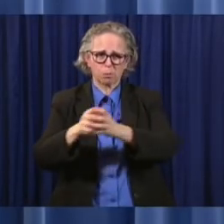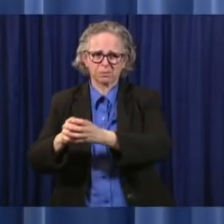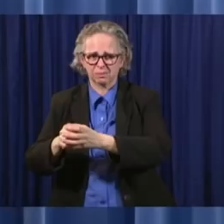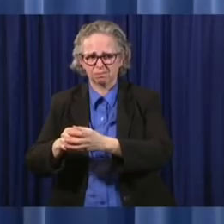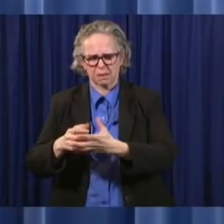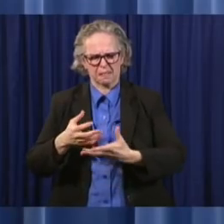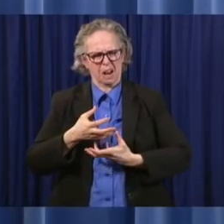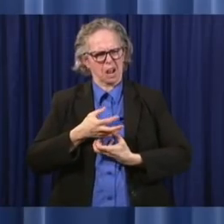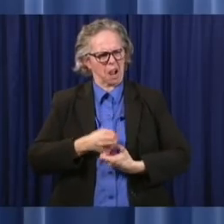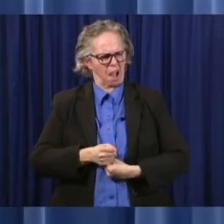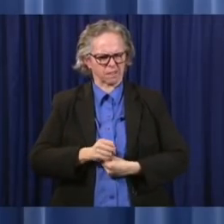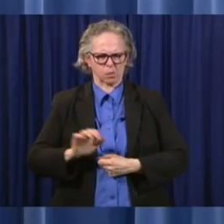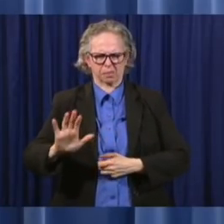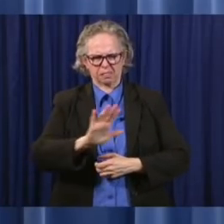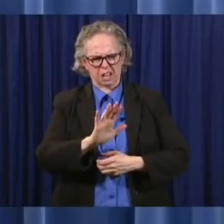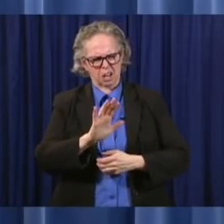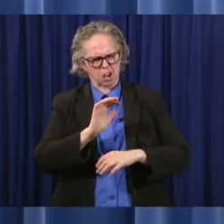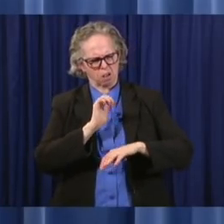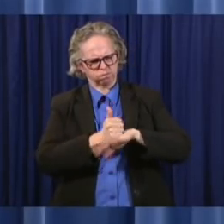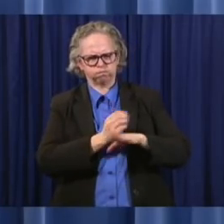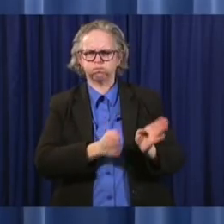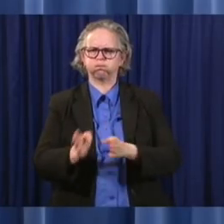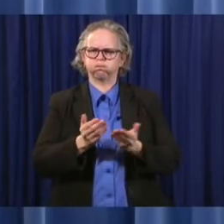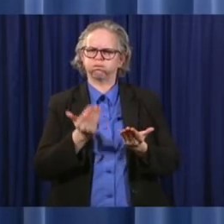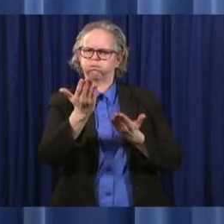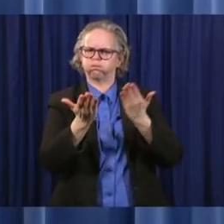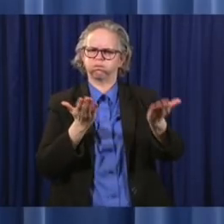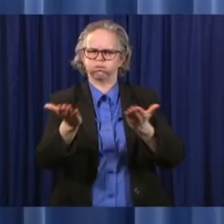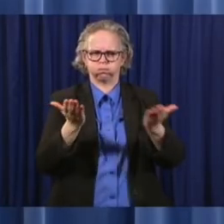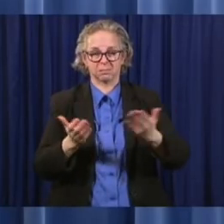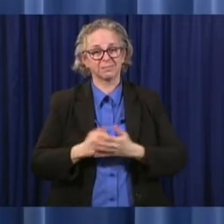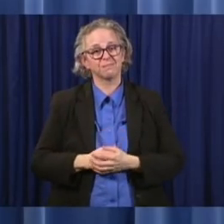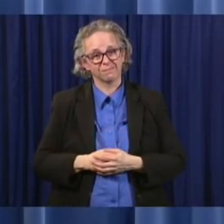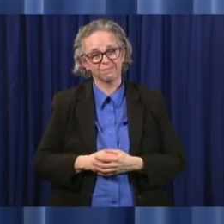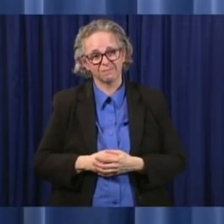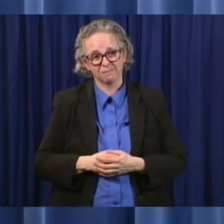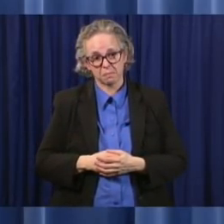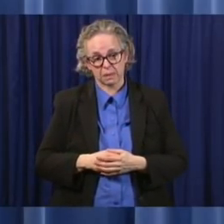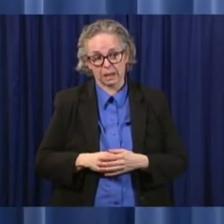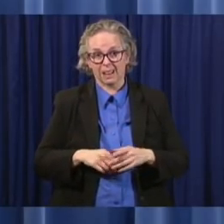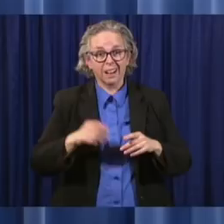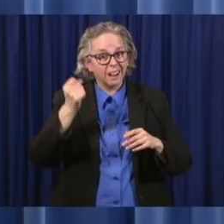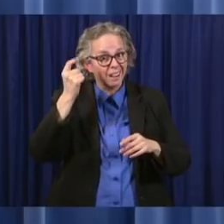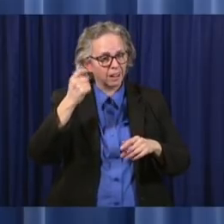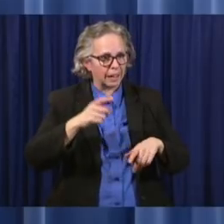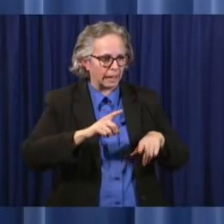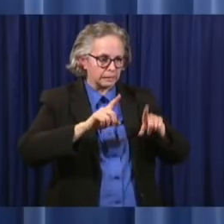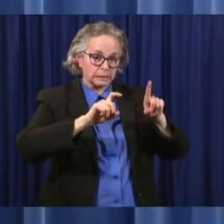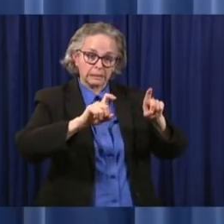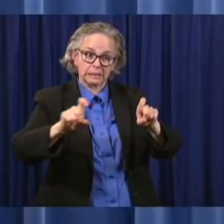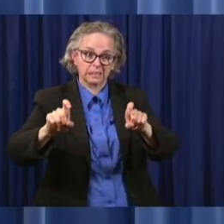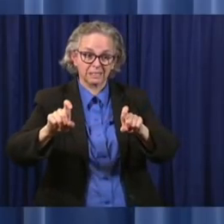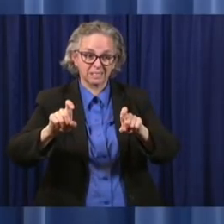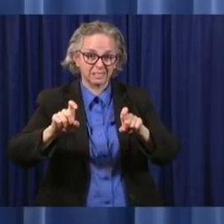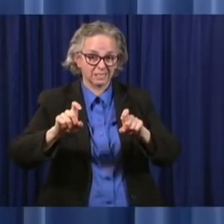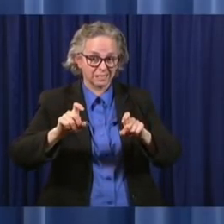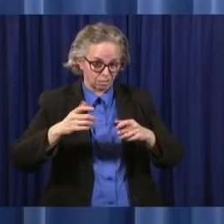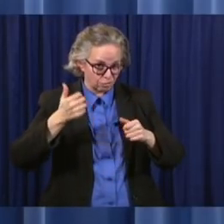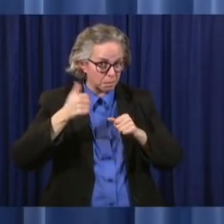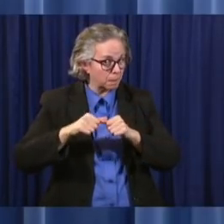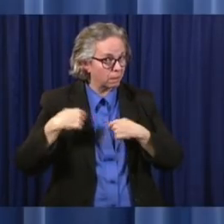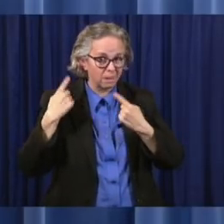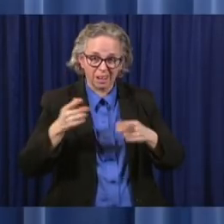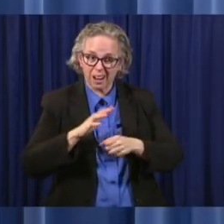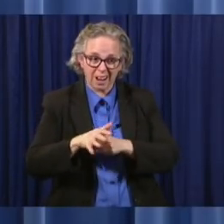Second, testing. We've talked a lot about testing. We've not had enough testing. The testing is going up dramatically